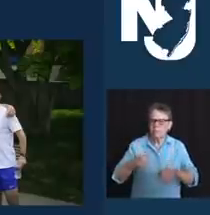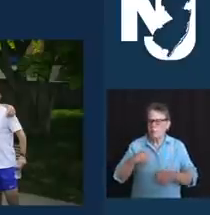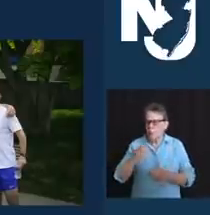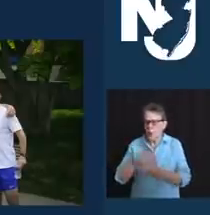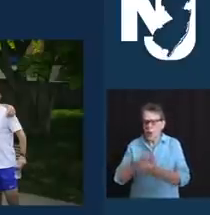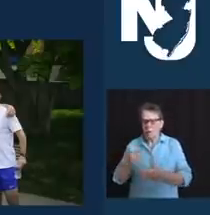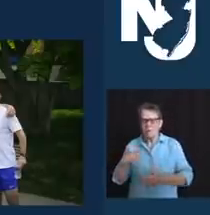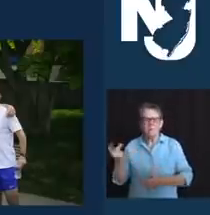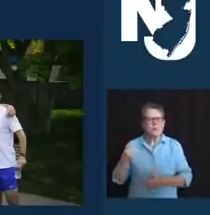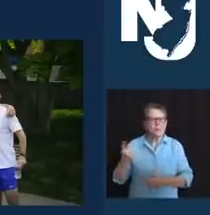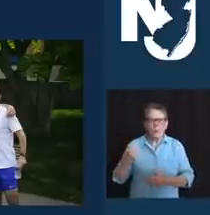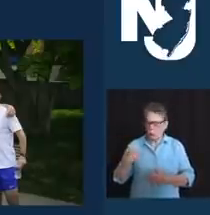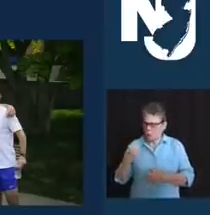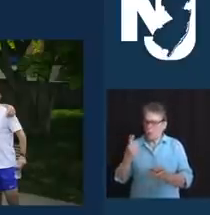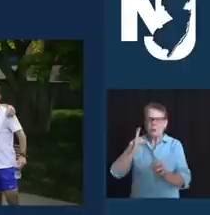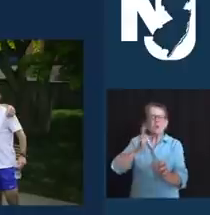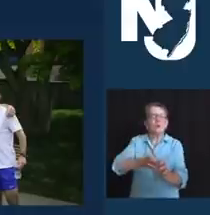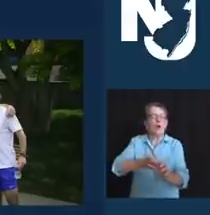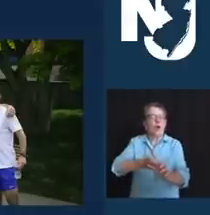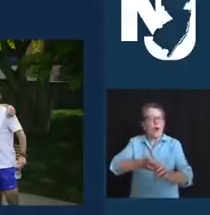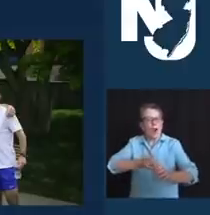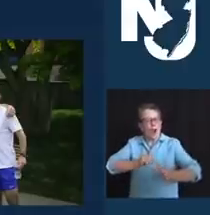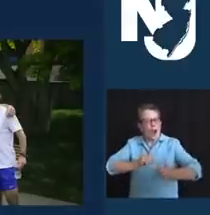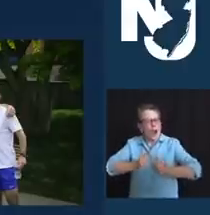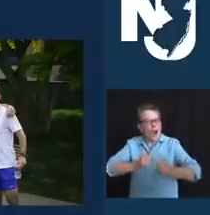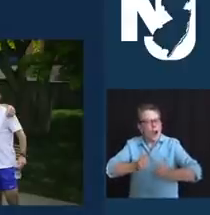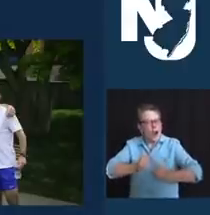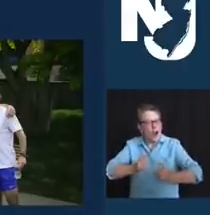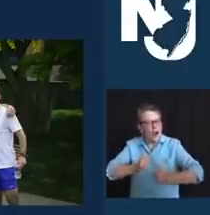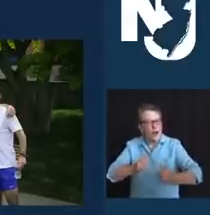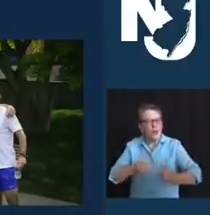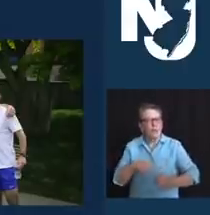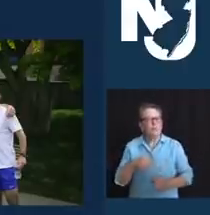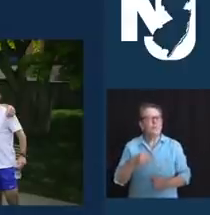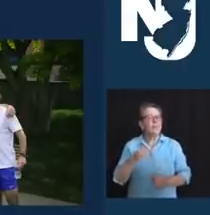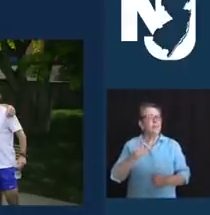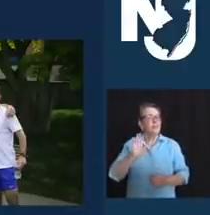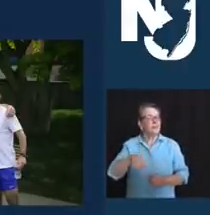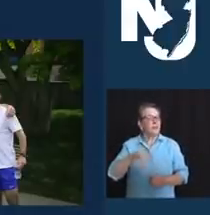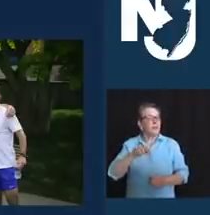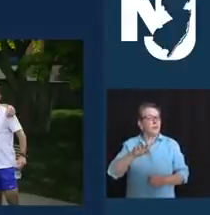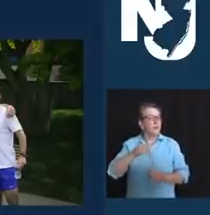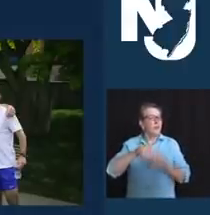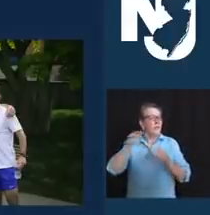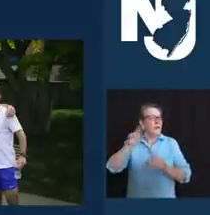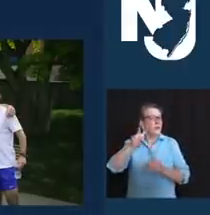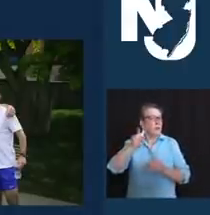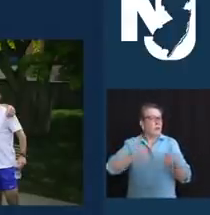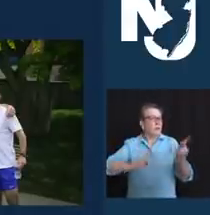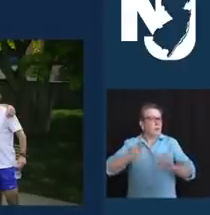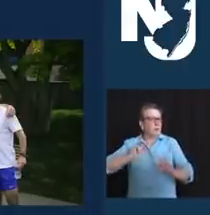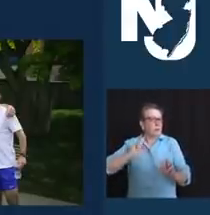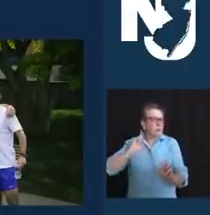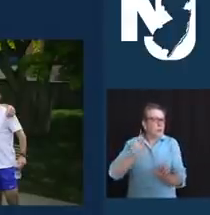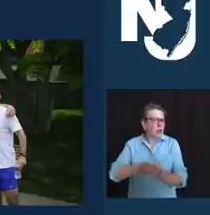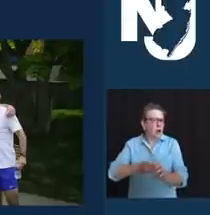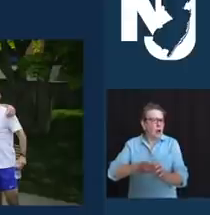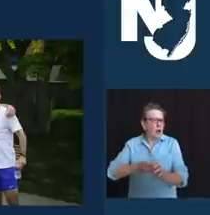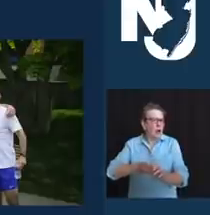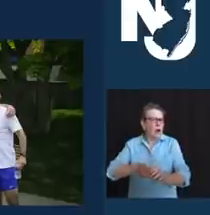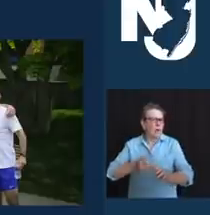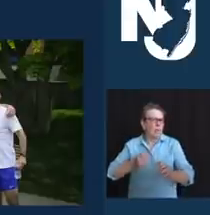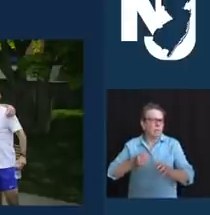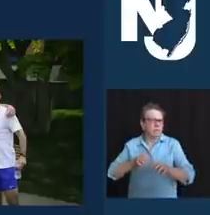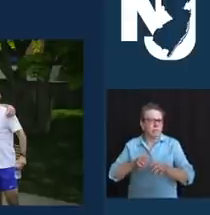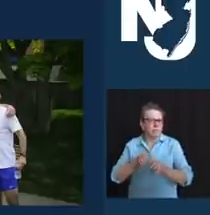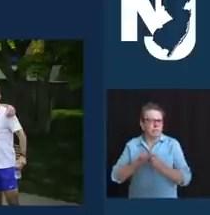and the more than 200 other runners, all to support the Memorial Association, which plays such a huge role